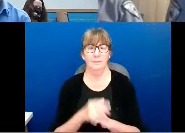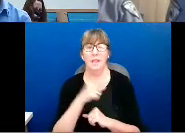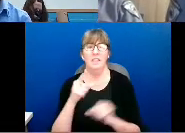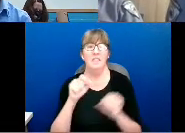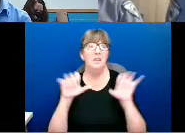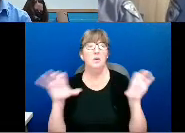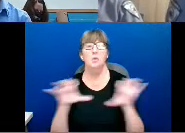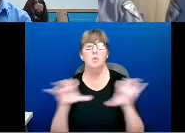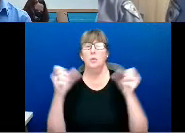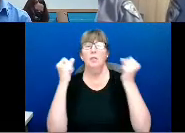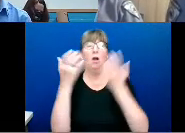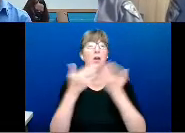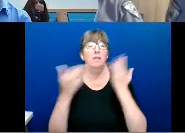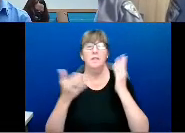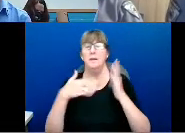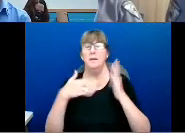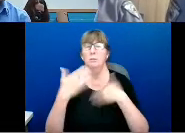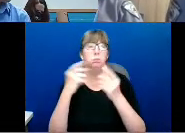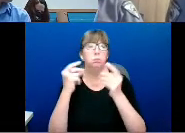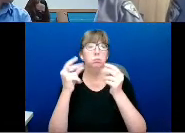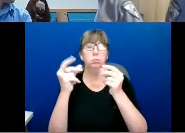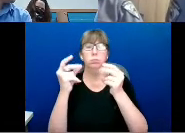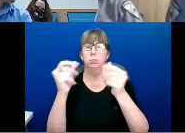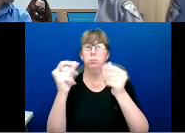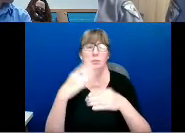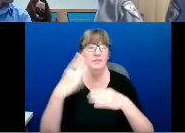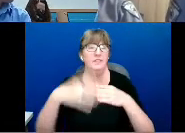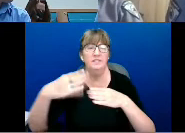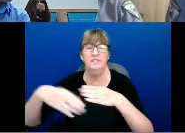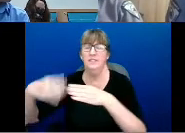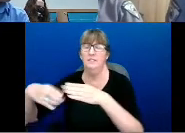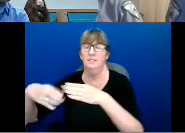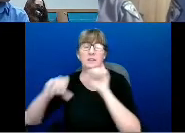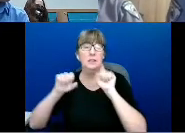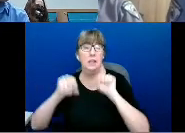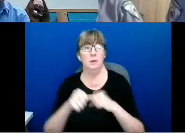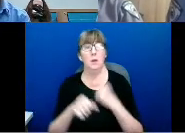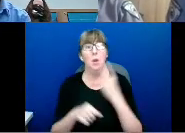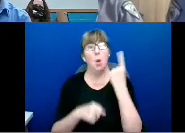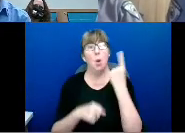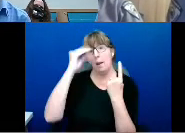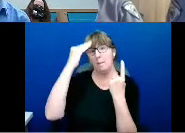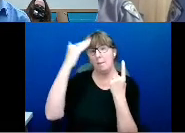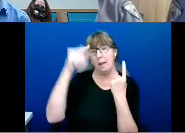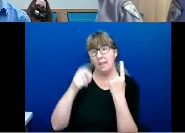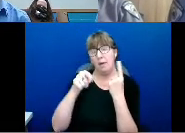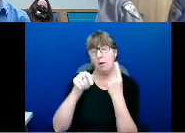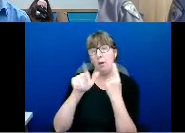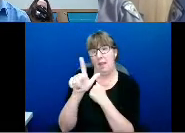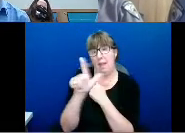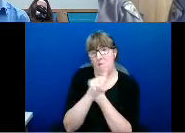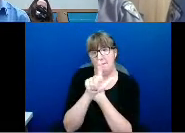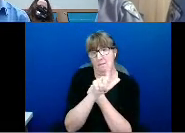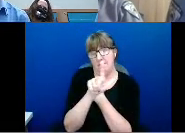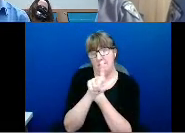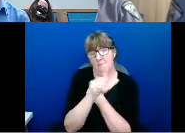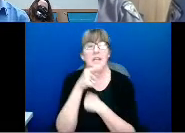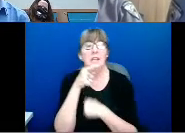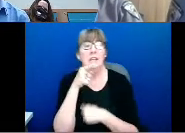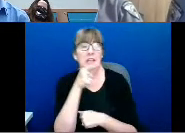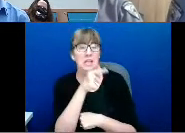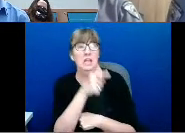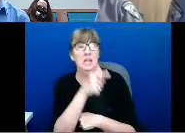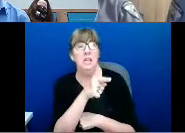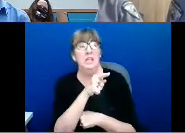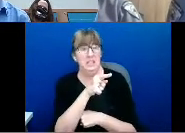hurry. One of the young men you see there on the left of the screen is one of them that actually graduated on